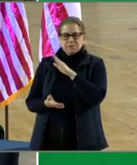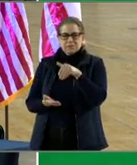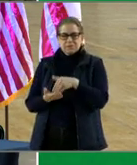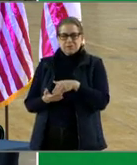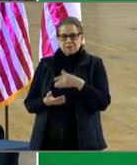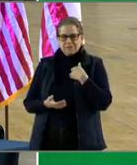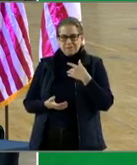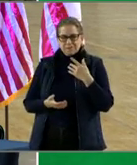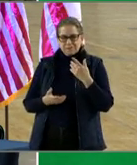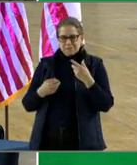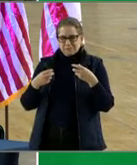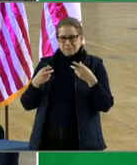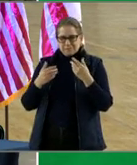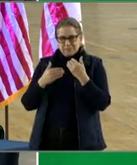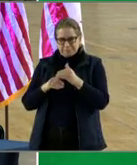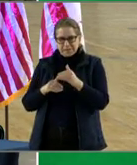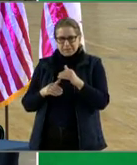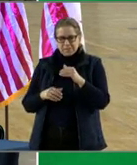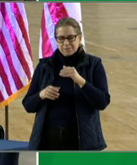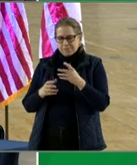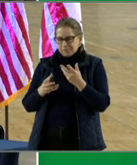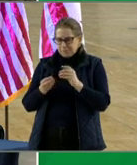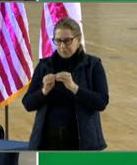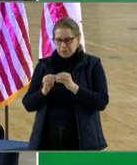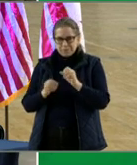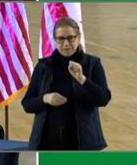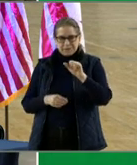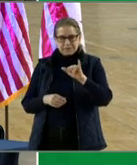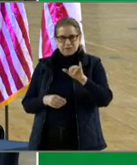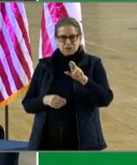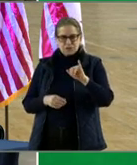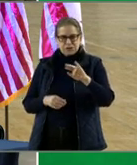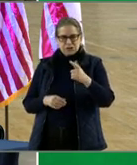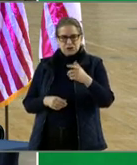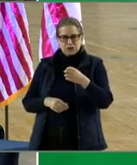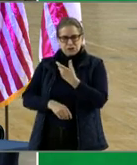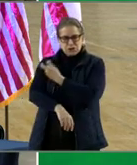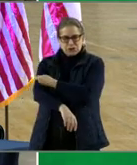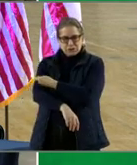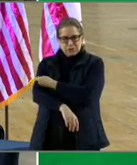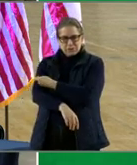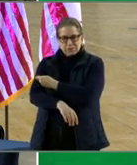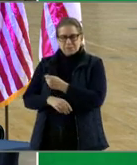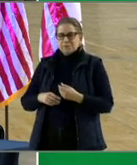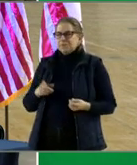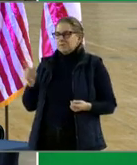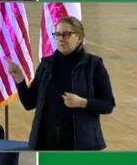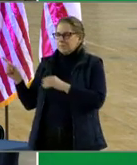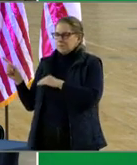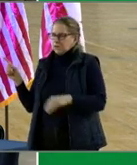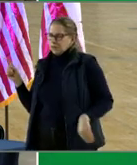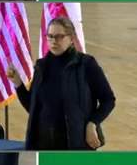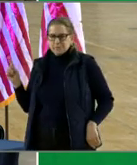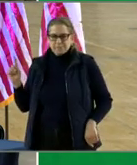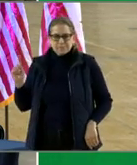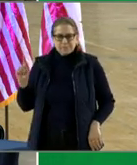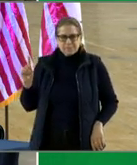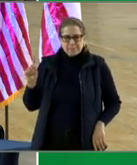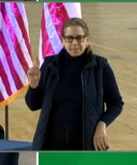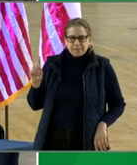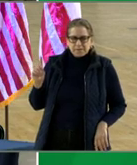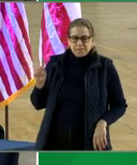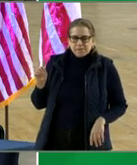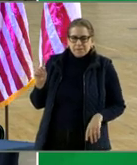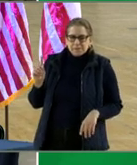need? Dr. Nesbitt or Chris Rodriguez, can you talk about the supplies that we know we